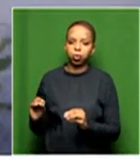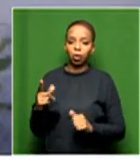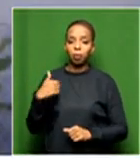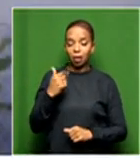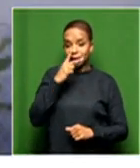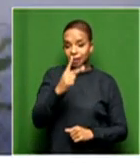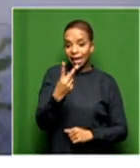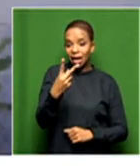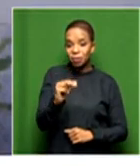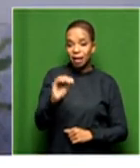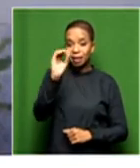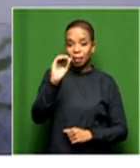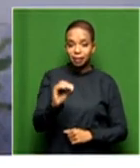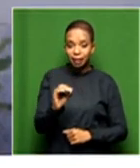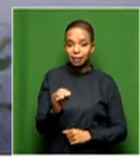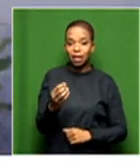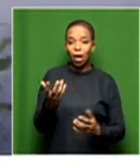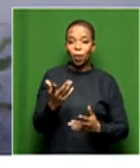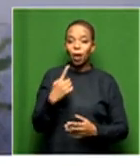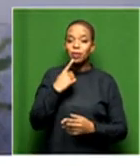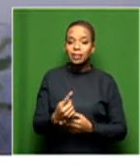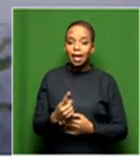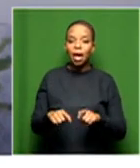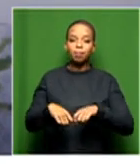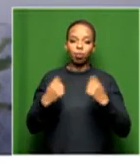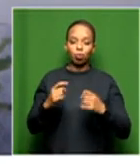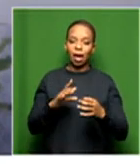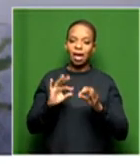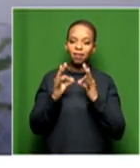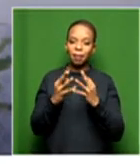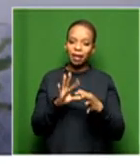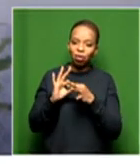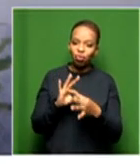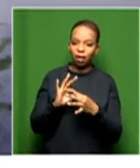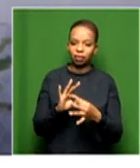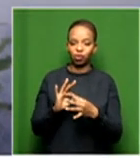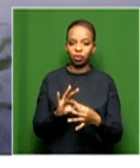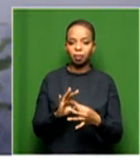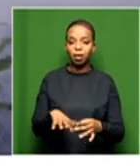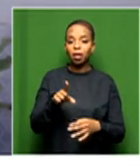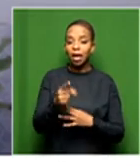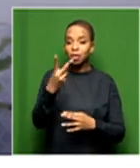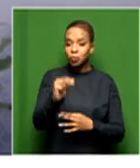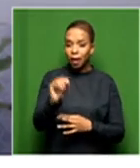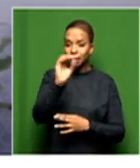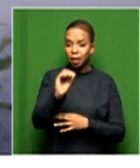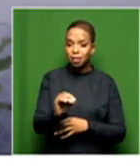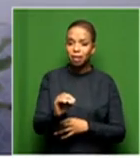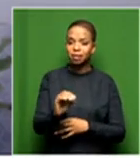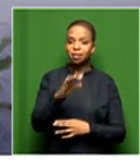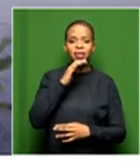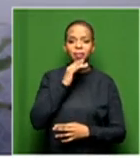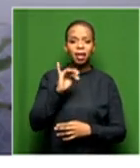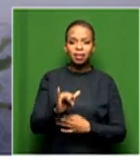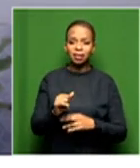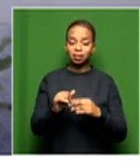30% reporting broken family relationships and 20% increase in divorce rate. I mean, where this means people are literally